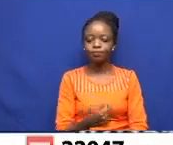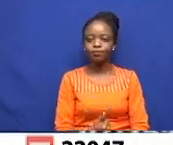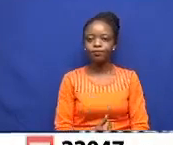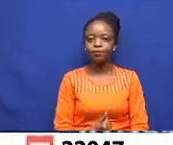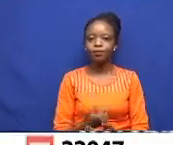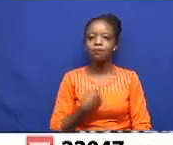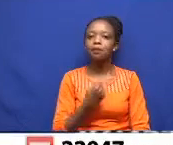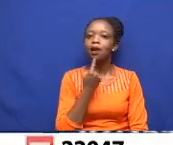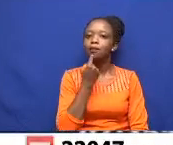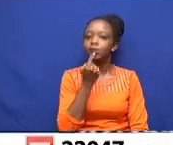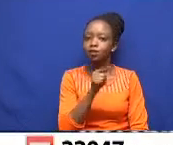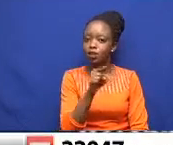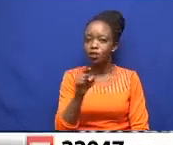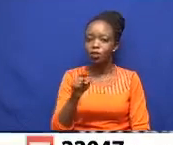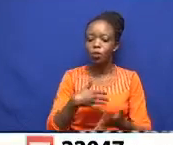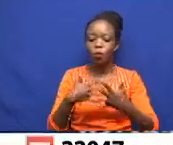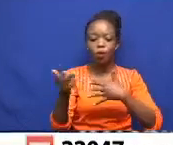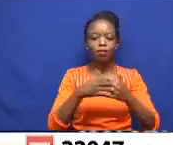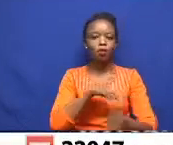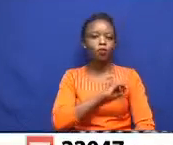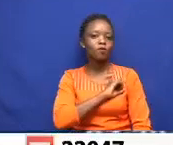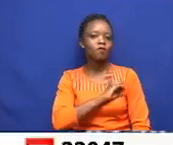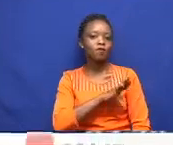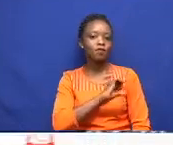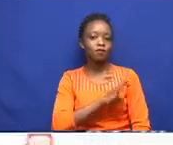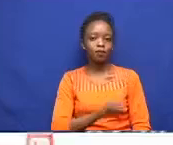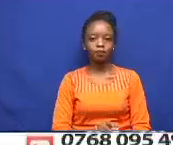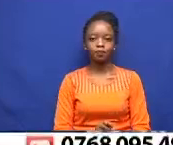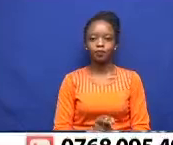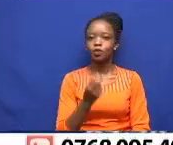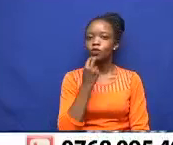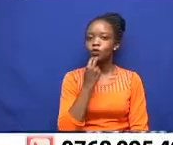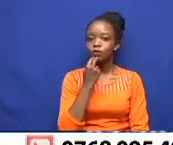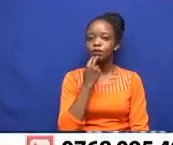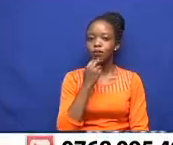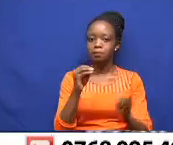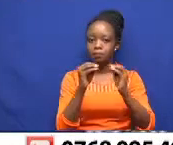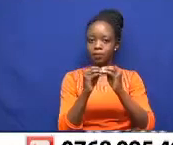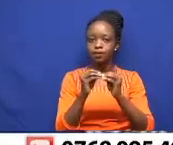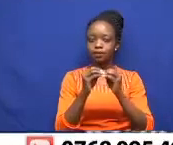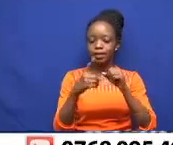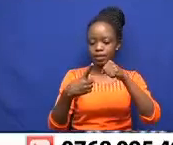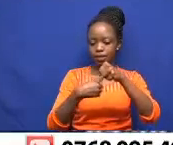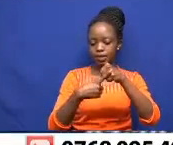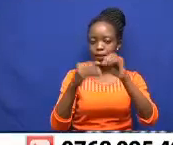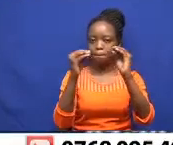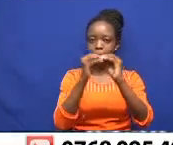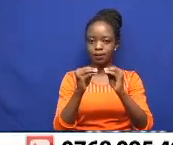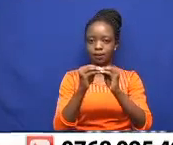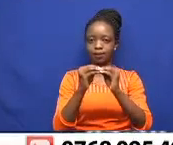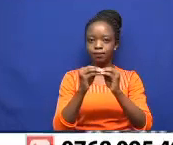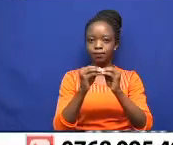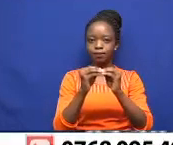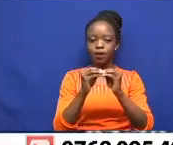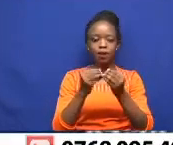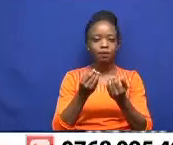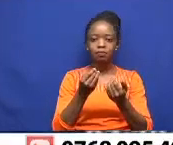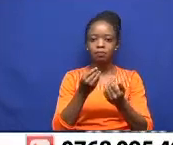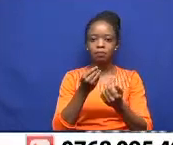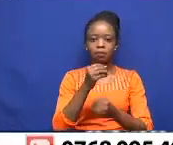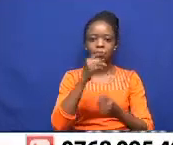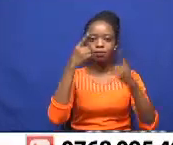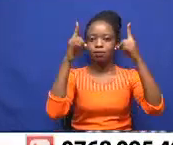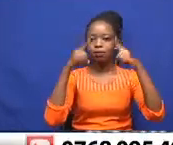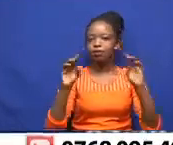I'm telling you without being afraid. Tuesday's sitting was the sixth sitting, which was unfruitful to the